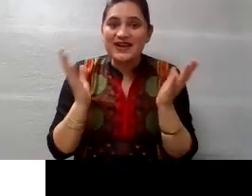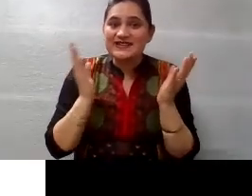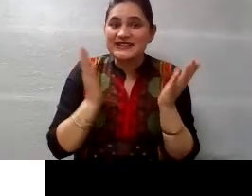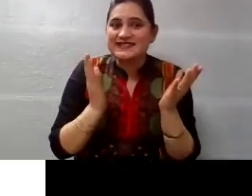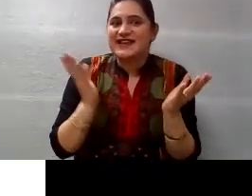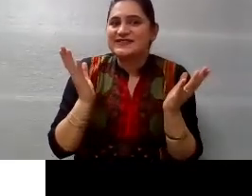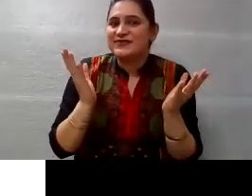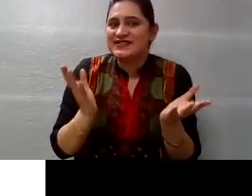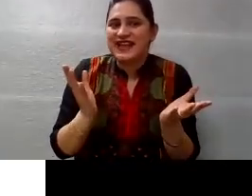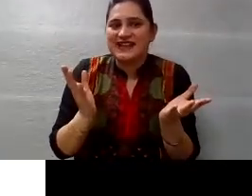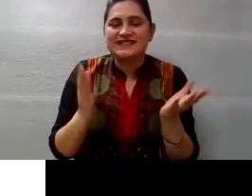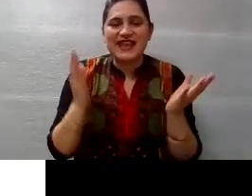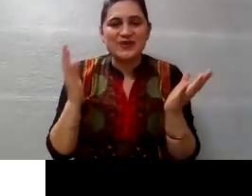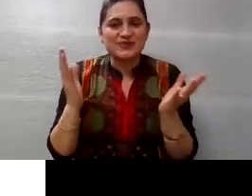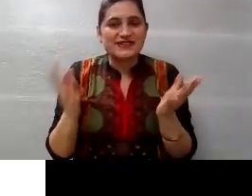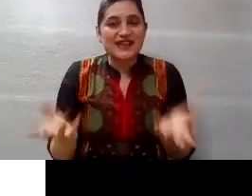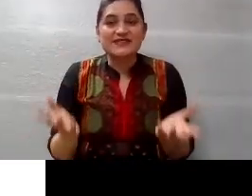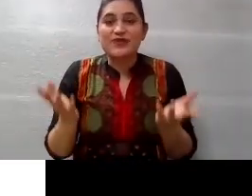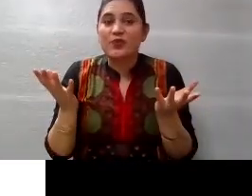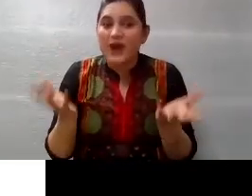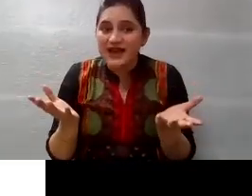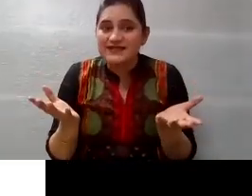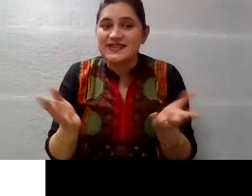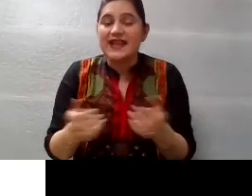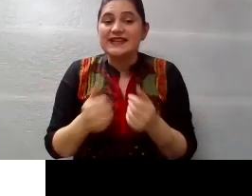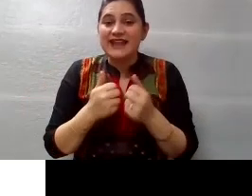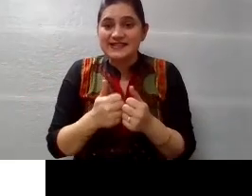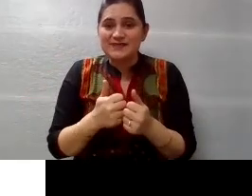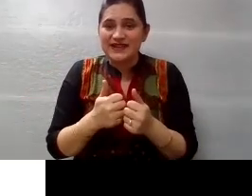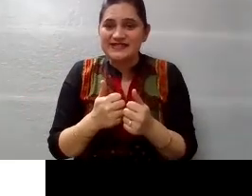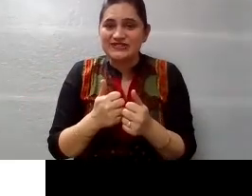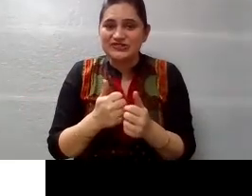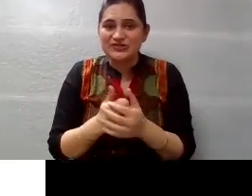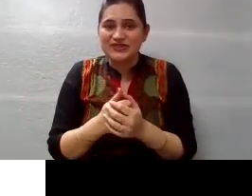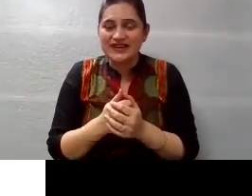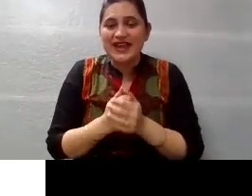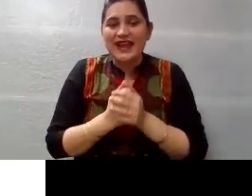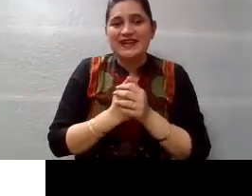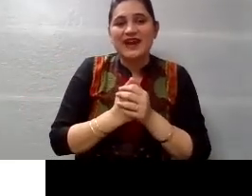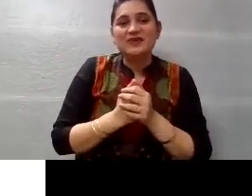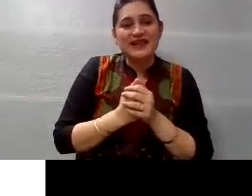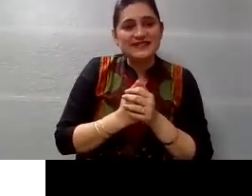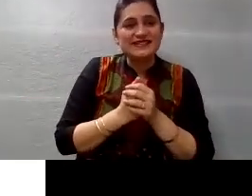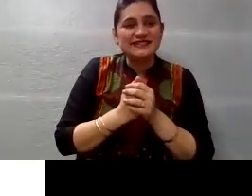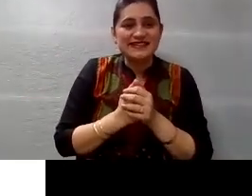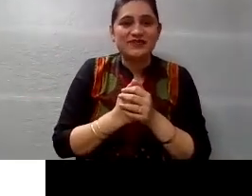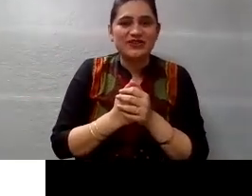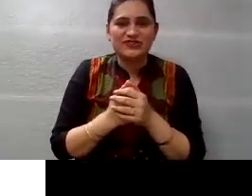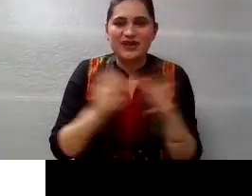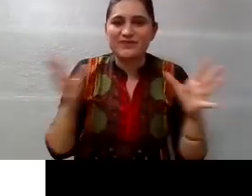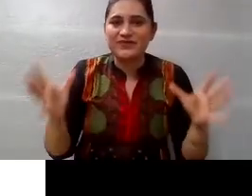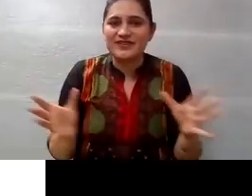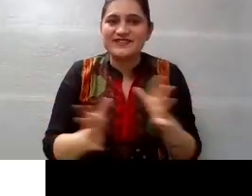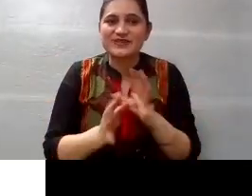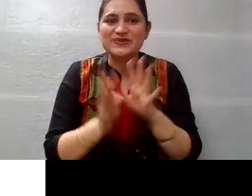know. T stands for tens and O stands for ones. Yes, my dear children. And now let's see